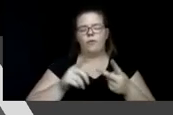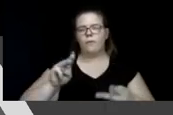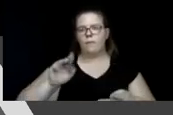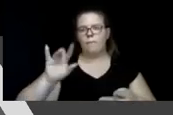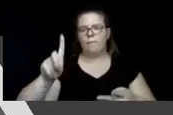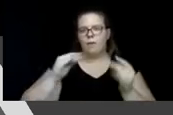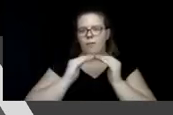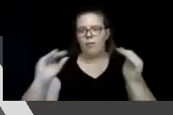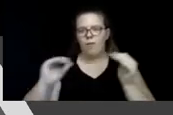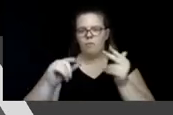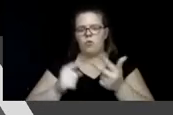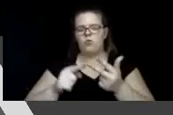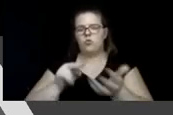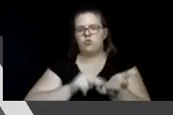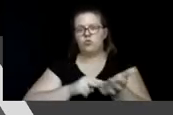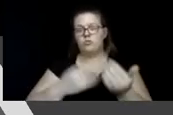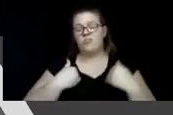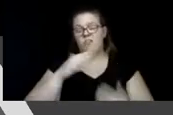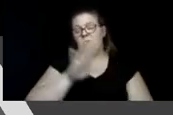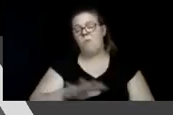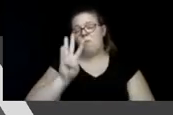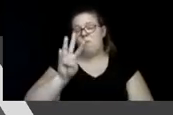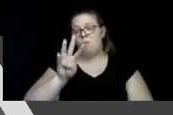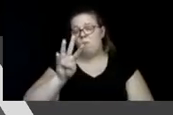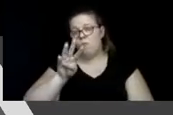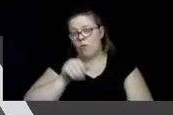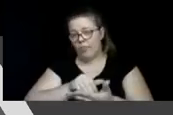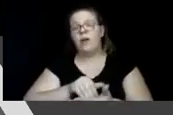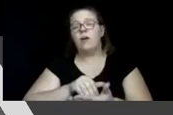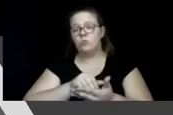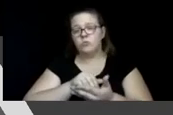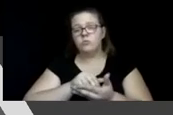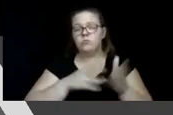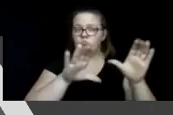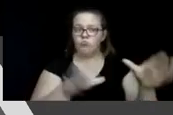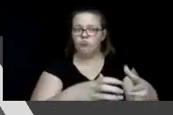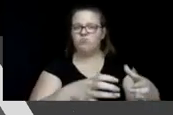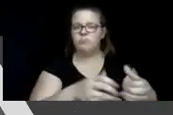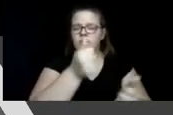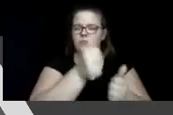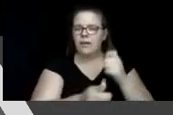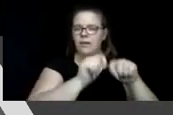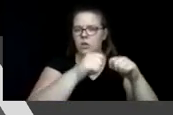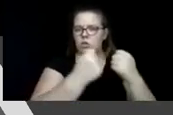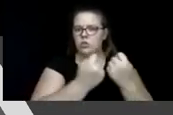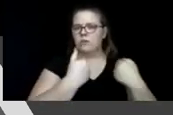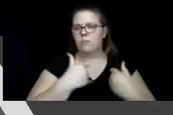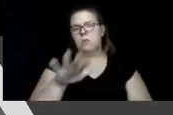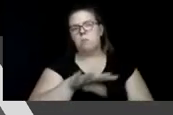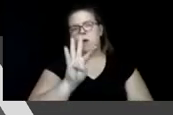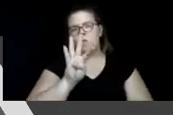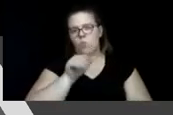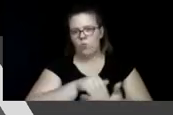That it's about 4,000. So each team has approximately 4,000